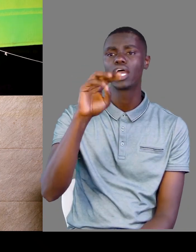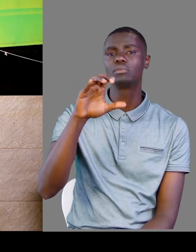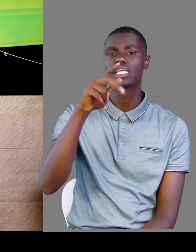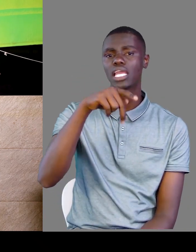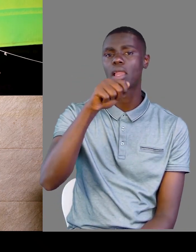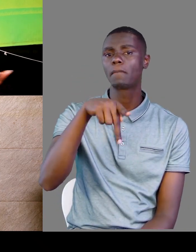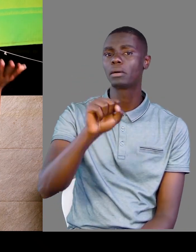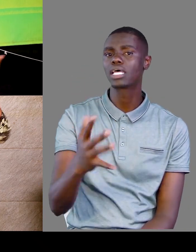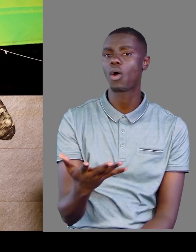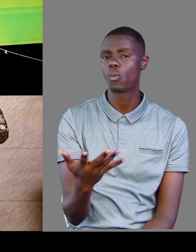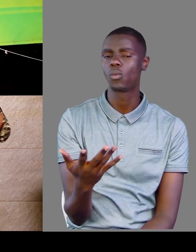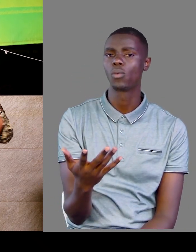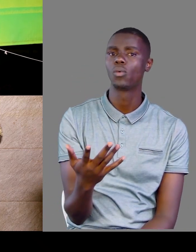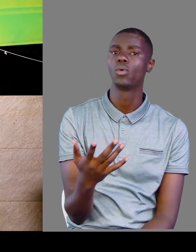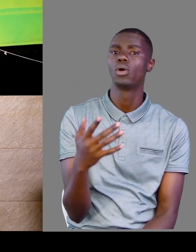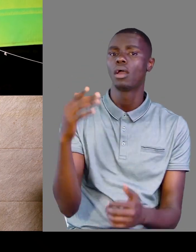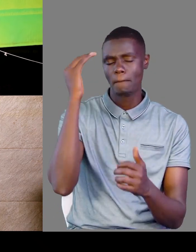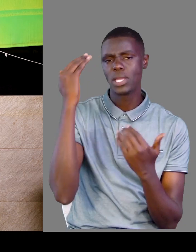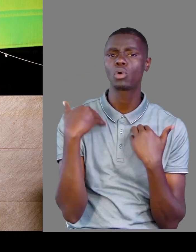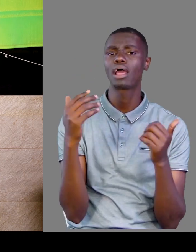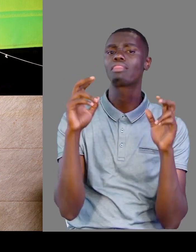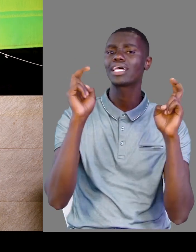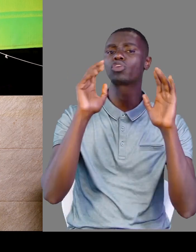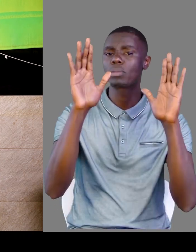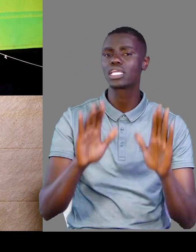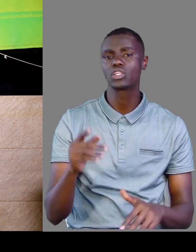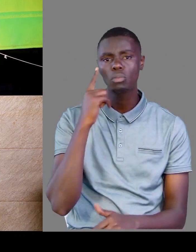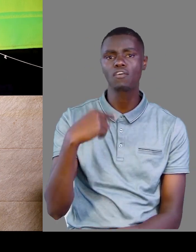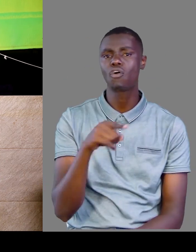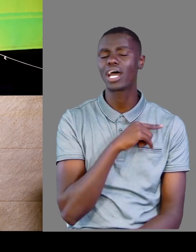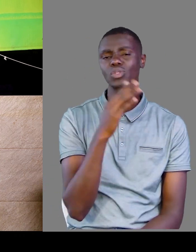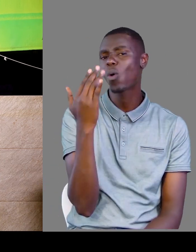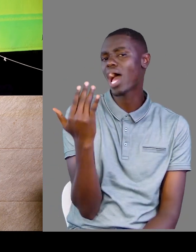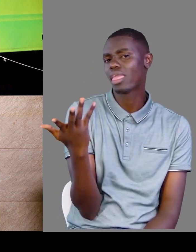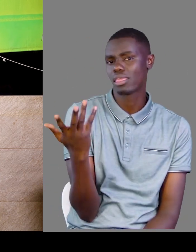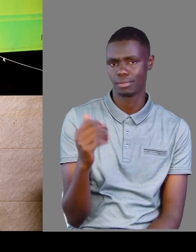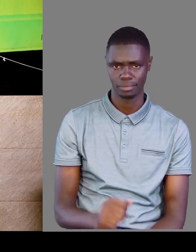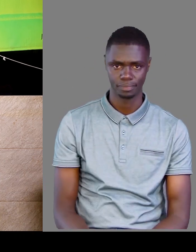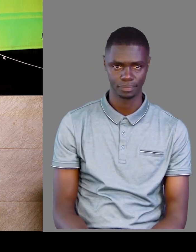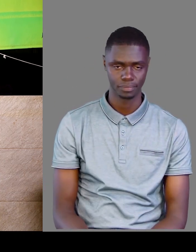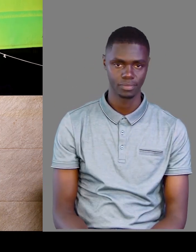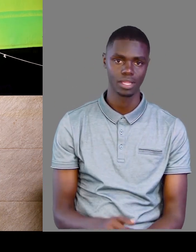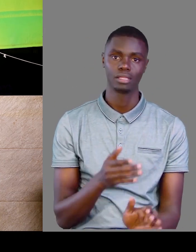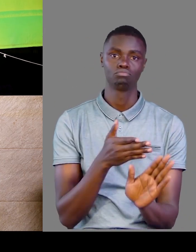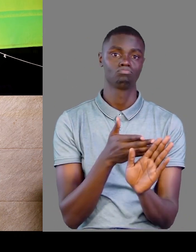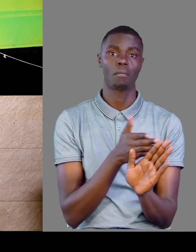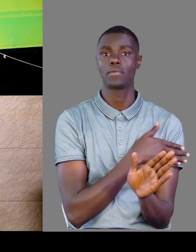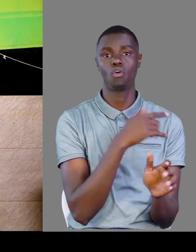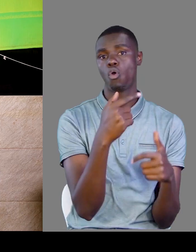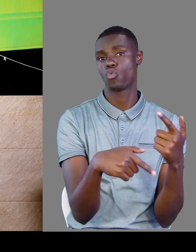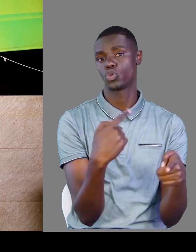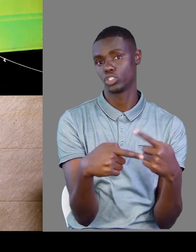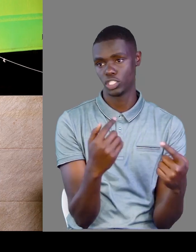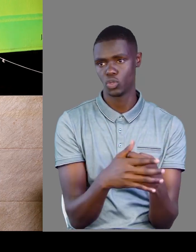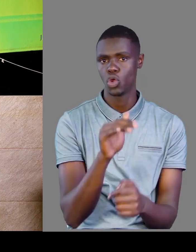Paps? Why is mental health as a topic very important for us to have those discussions? Before we go so